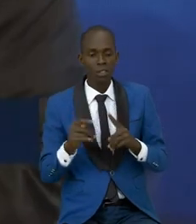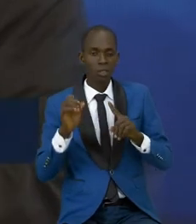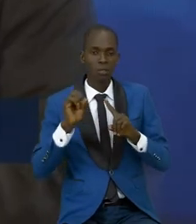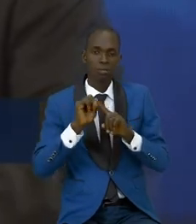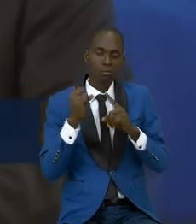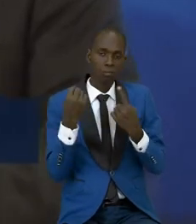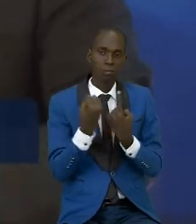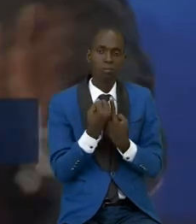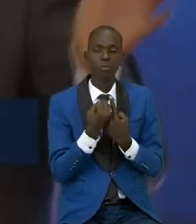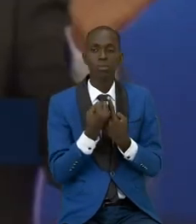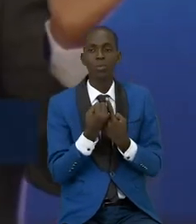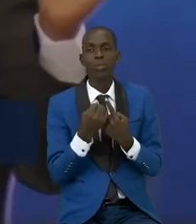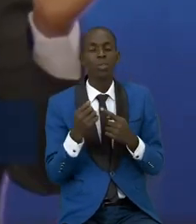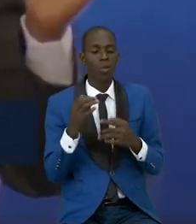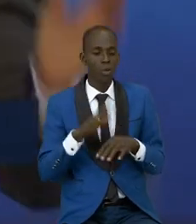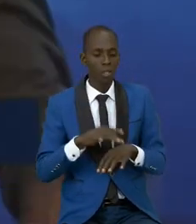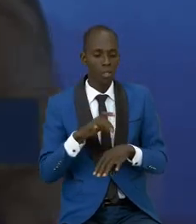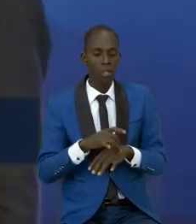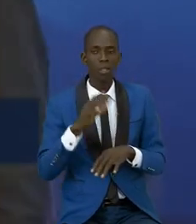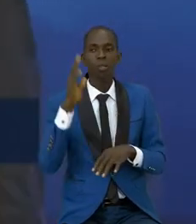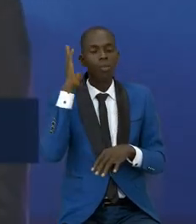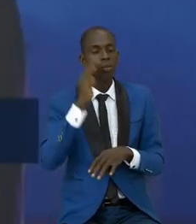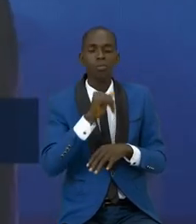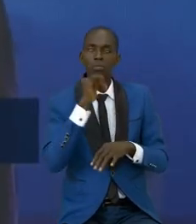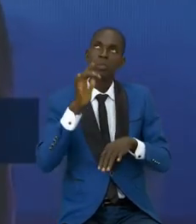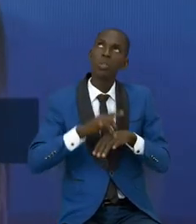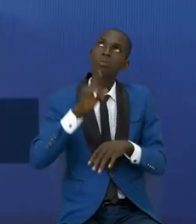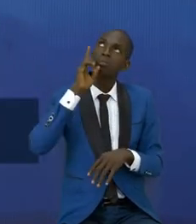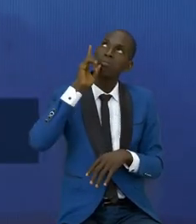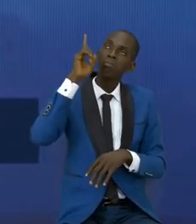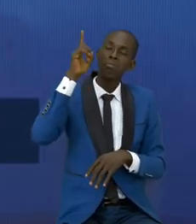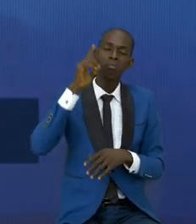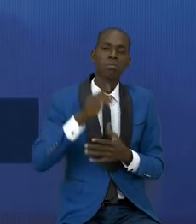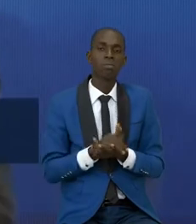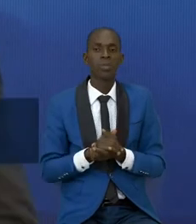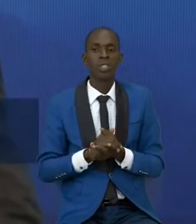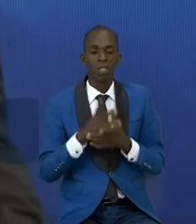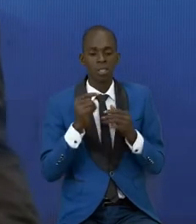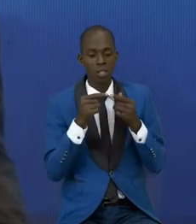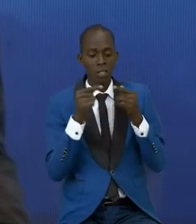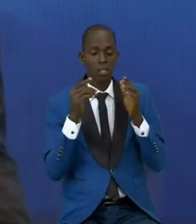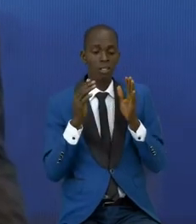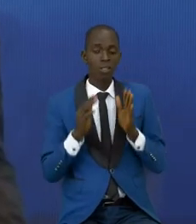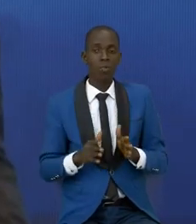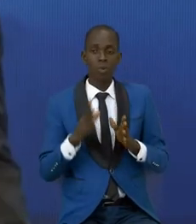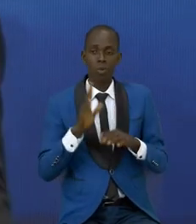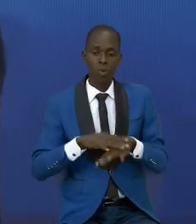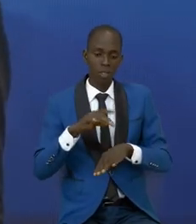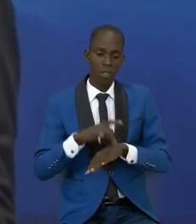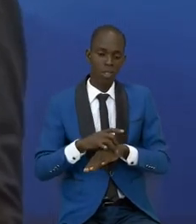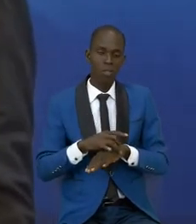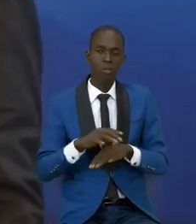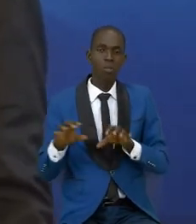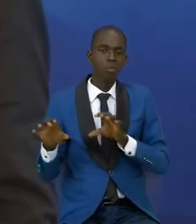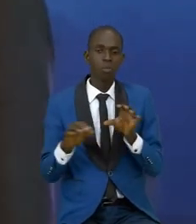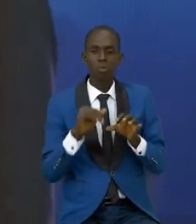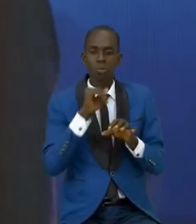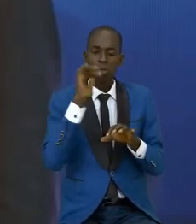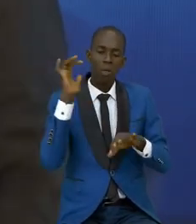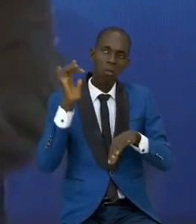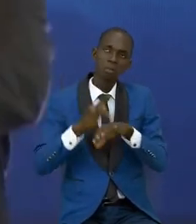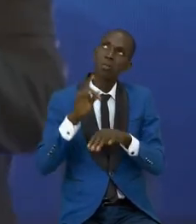earth does not affect him. The enemies on earth do not